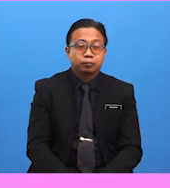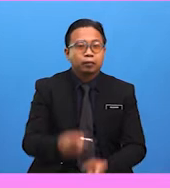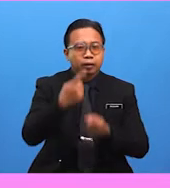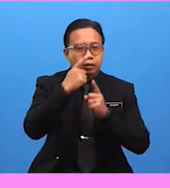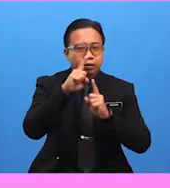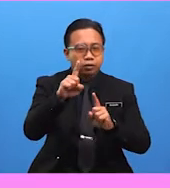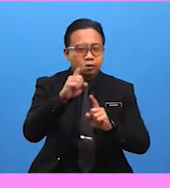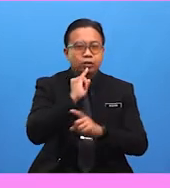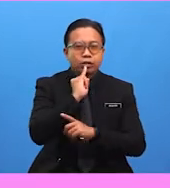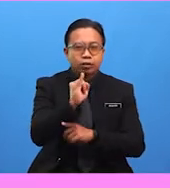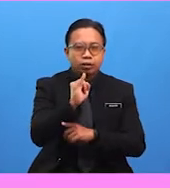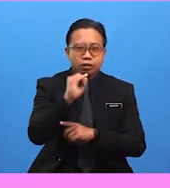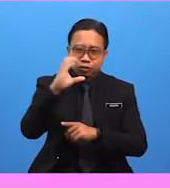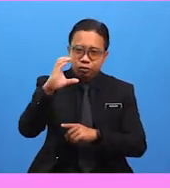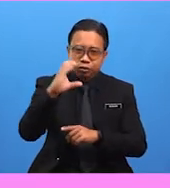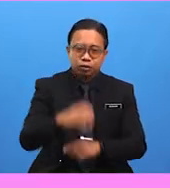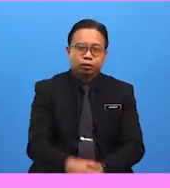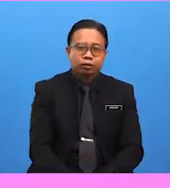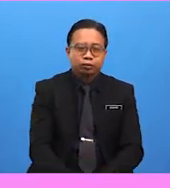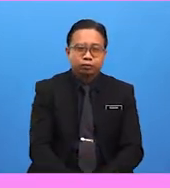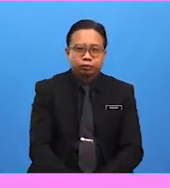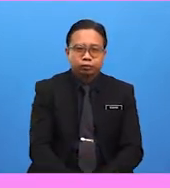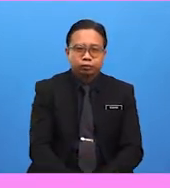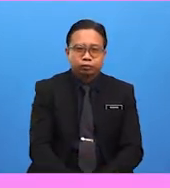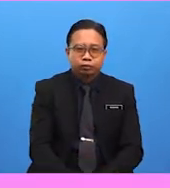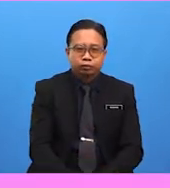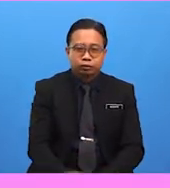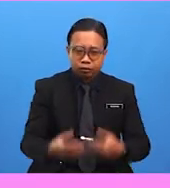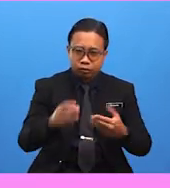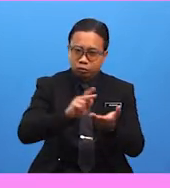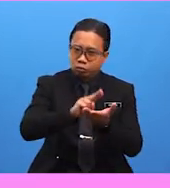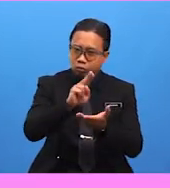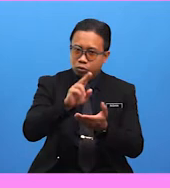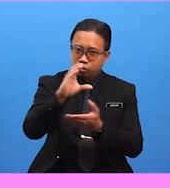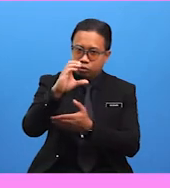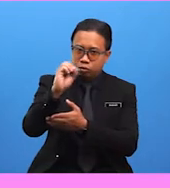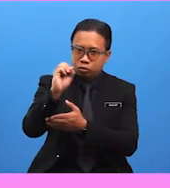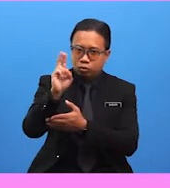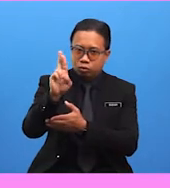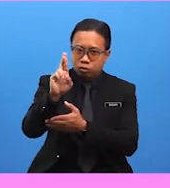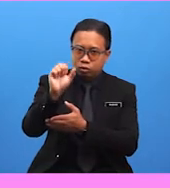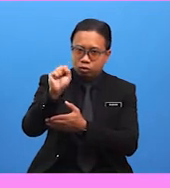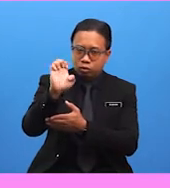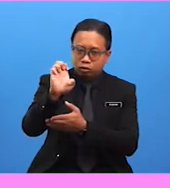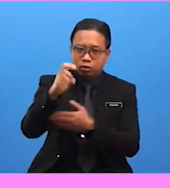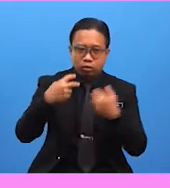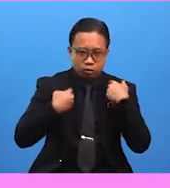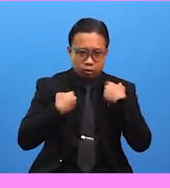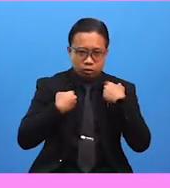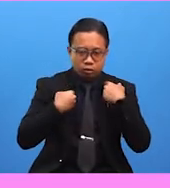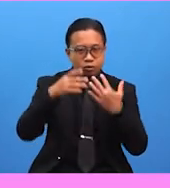Answer is C. Courses have certain specific